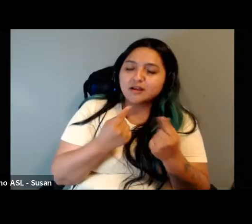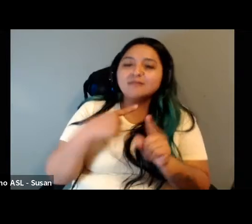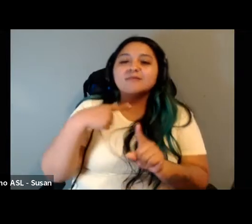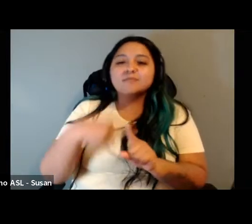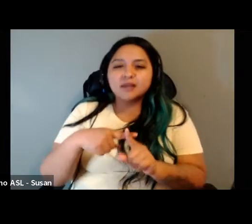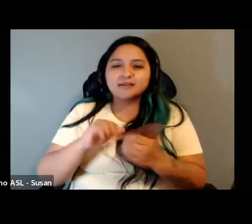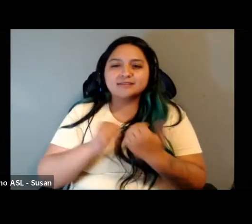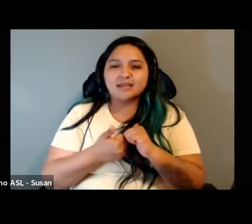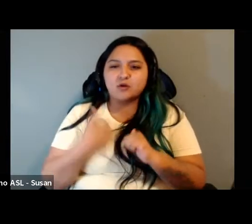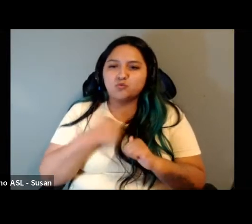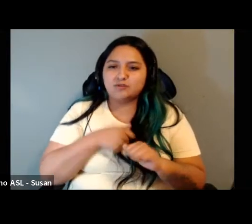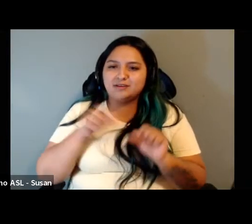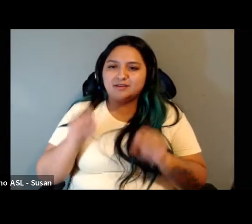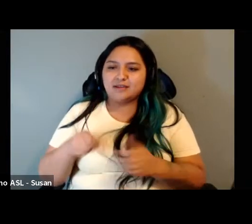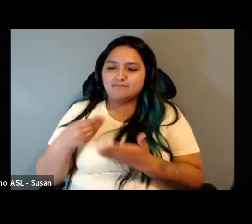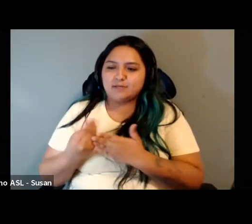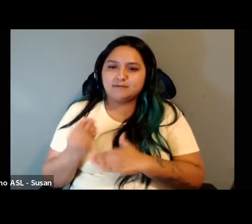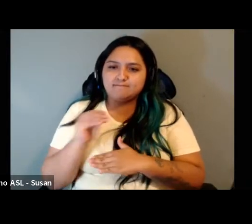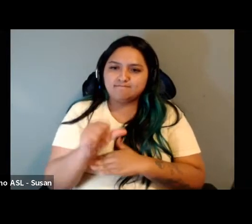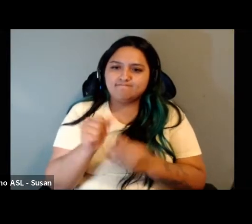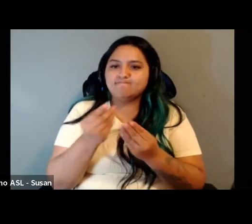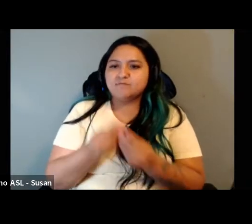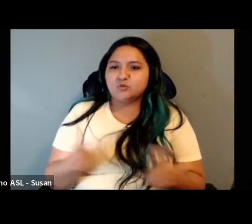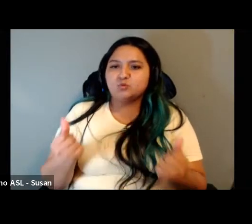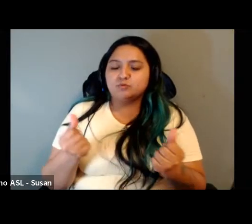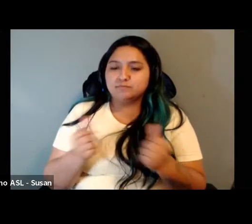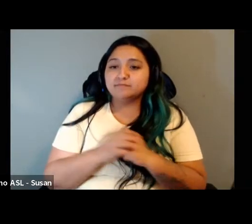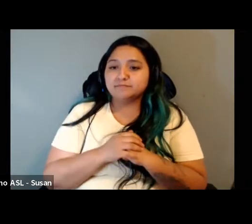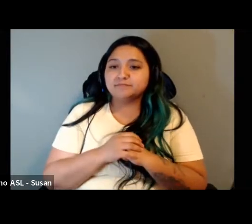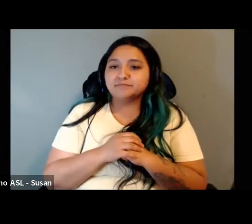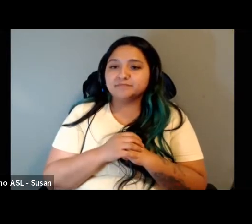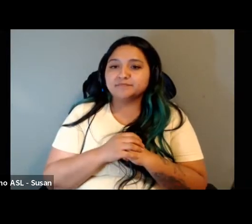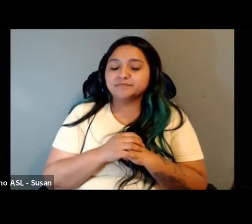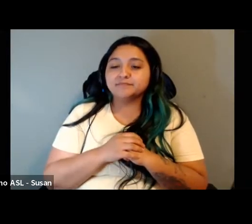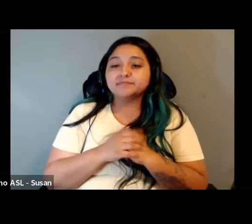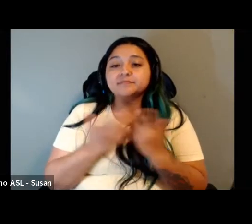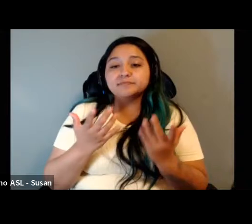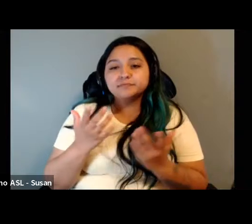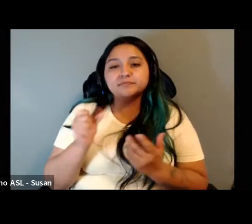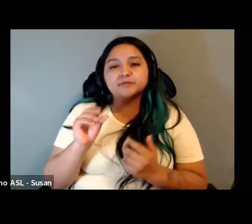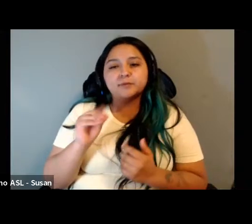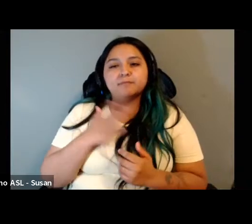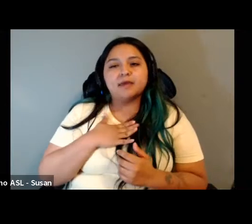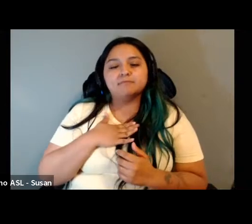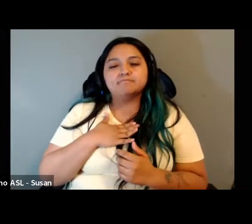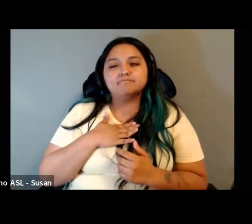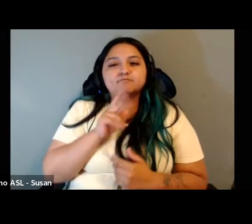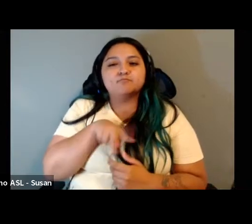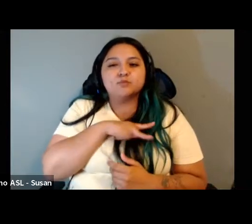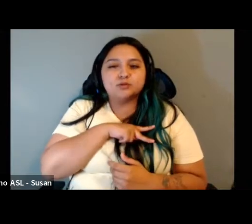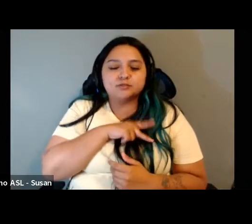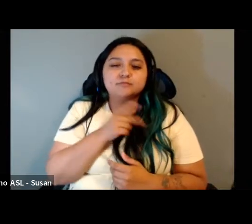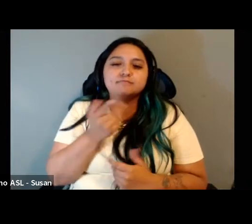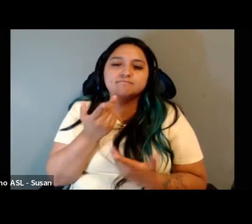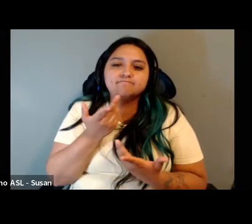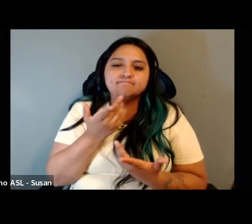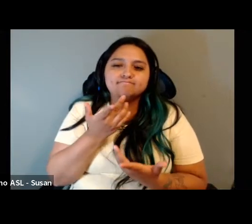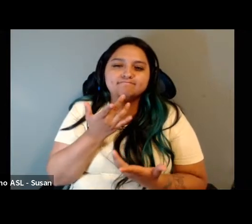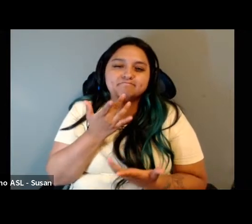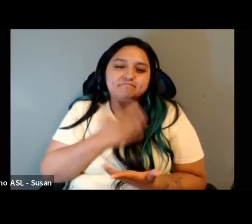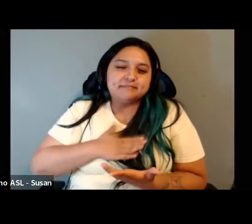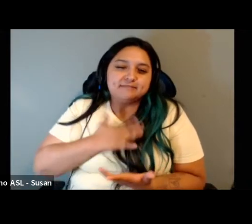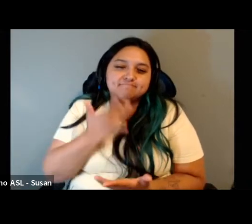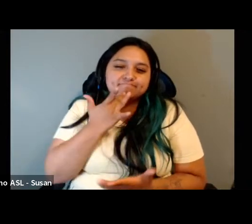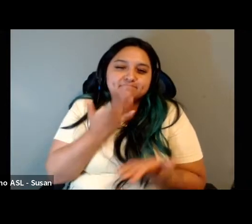solutions that we can all come up with and bring to bear. So I have a personal favor to ask you all, now that you have been